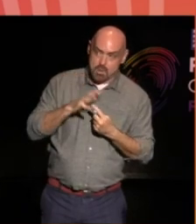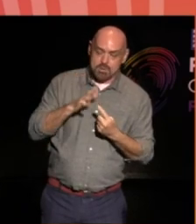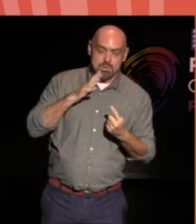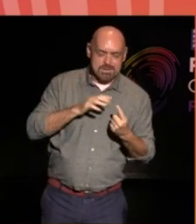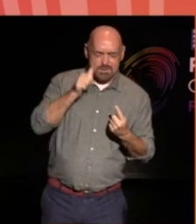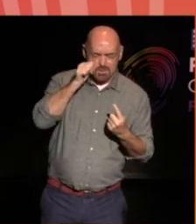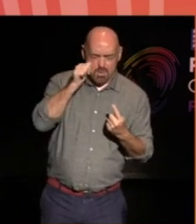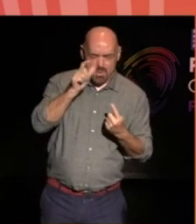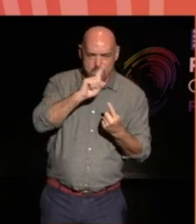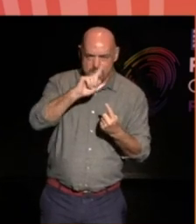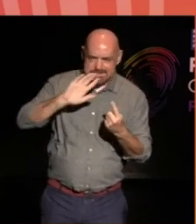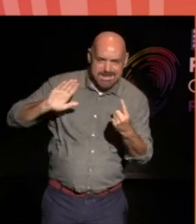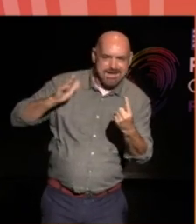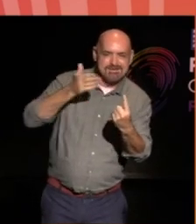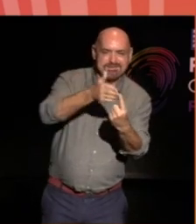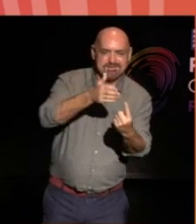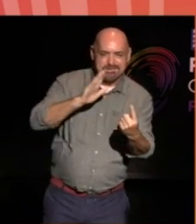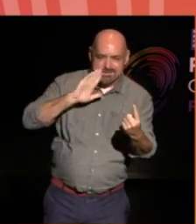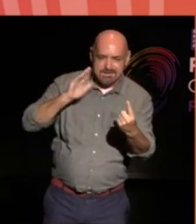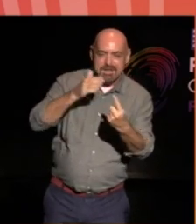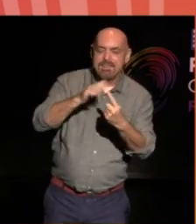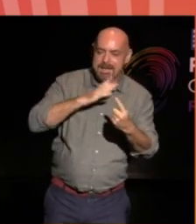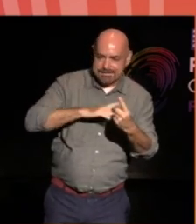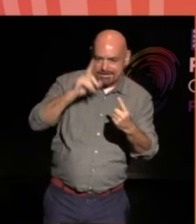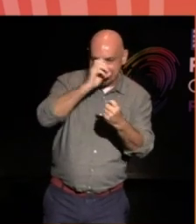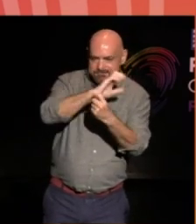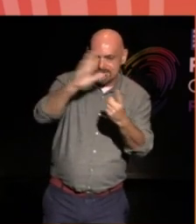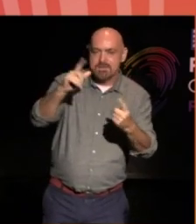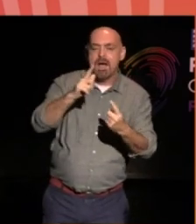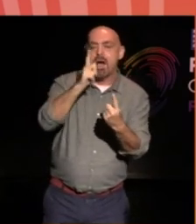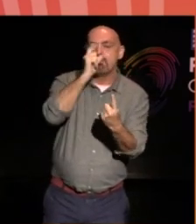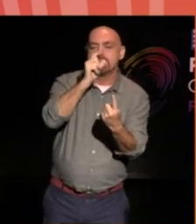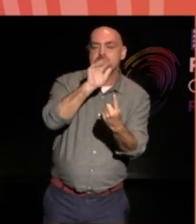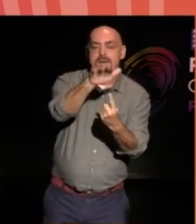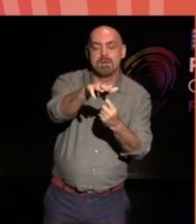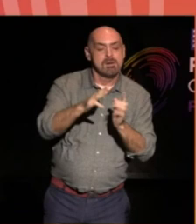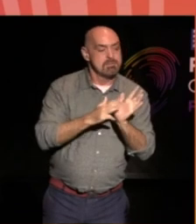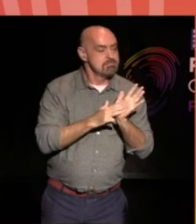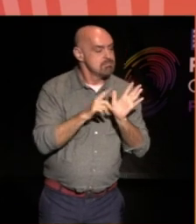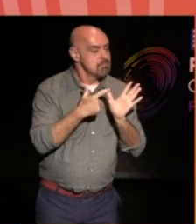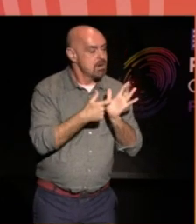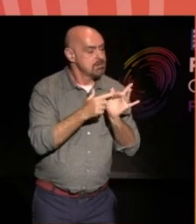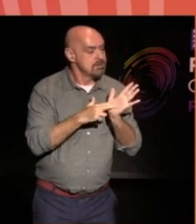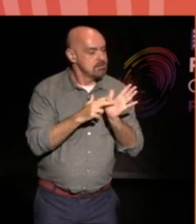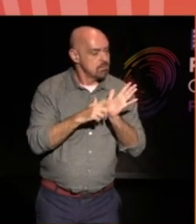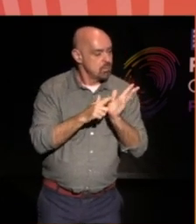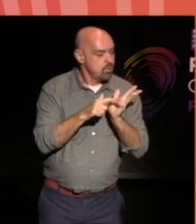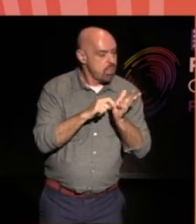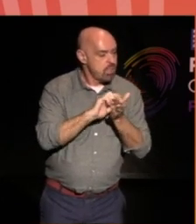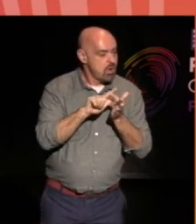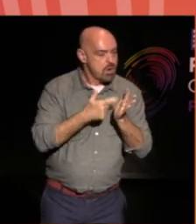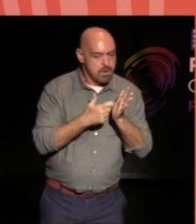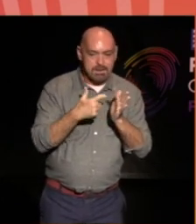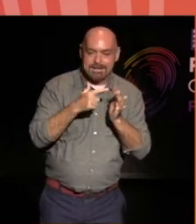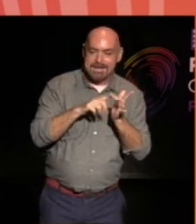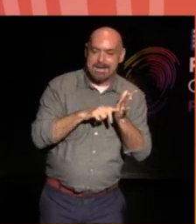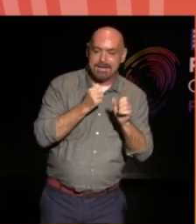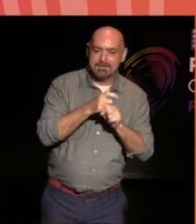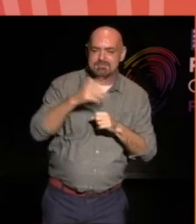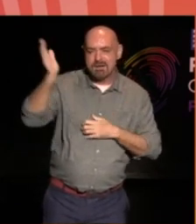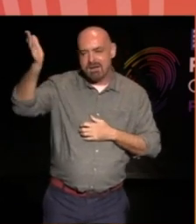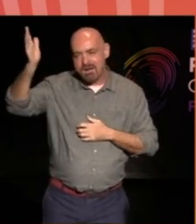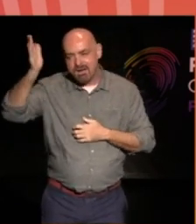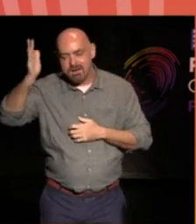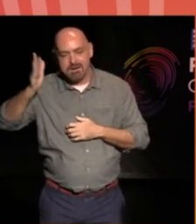want to end up. They have a vision of what's possible. You know, when Martin Luther King made that amazing speech on civil rights, which was more